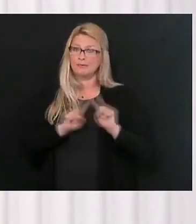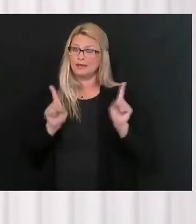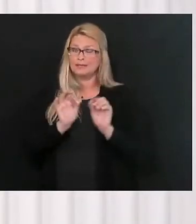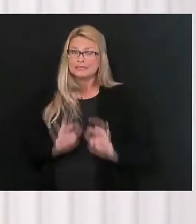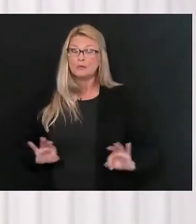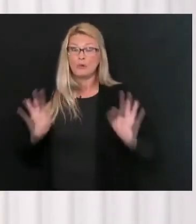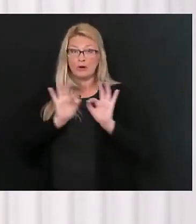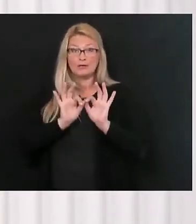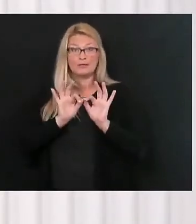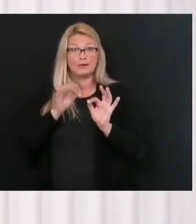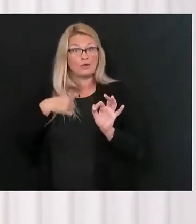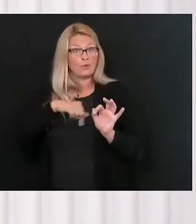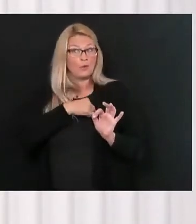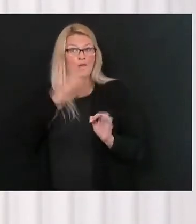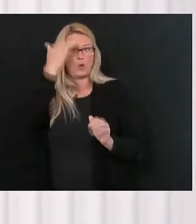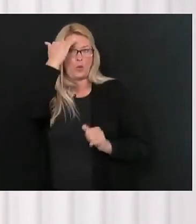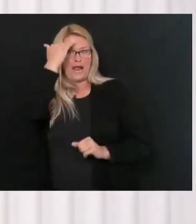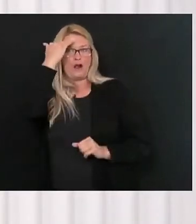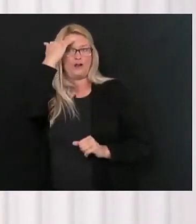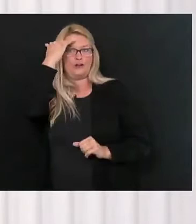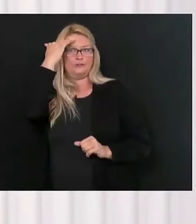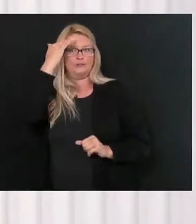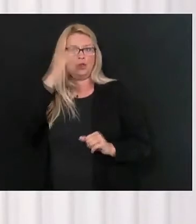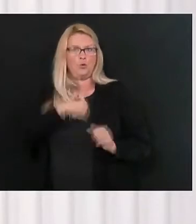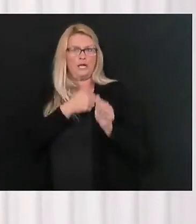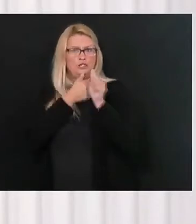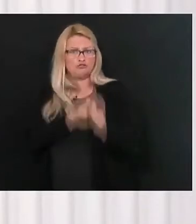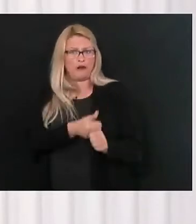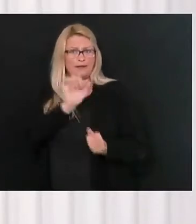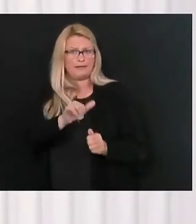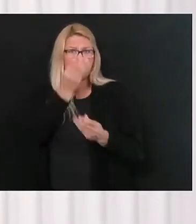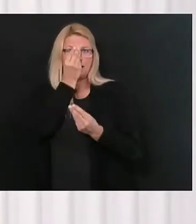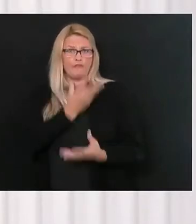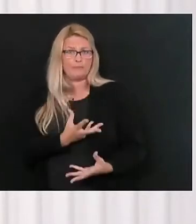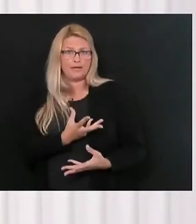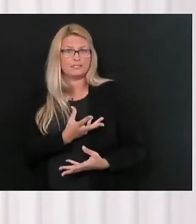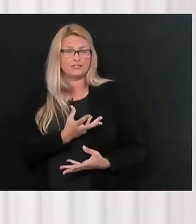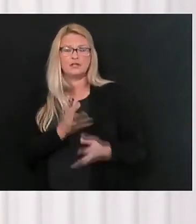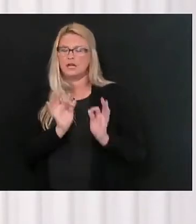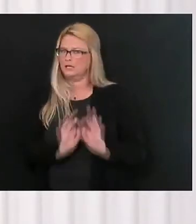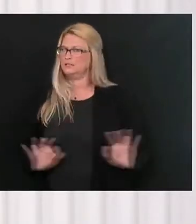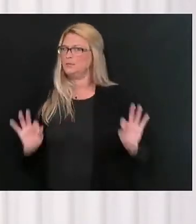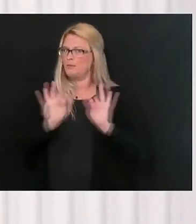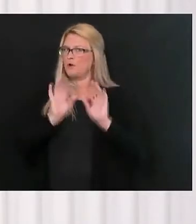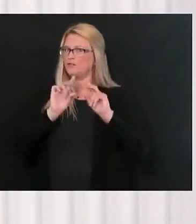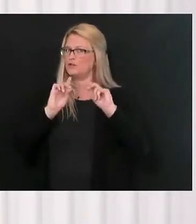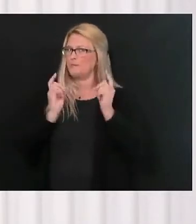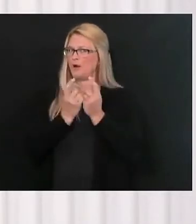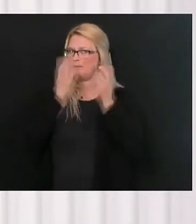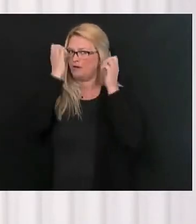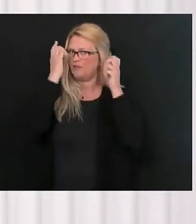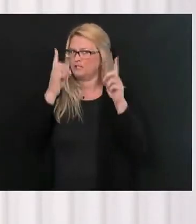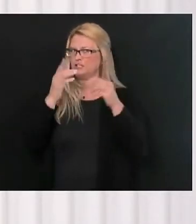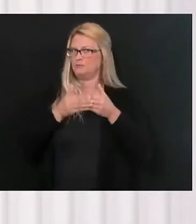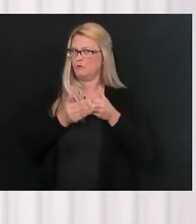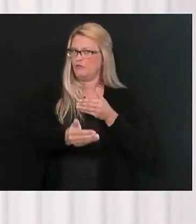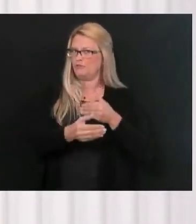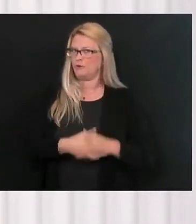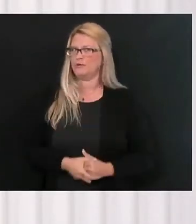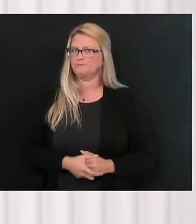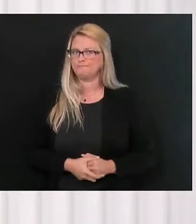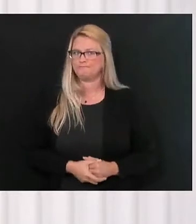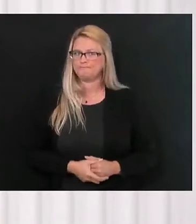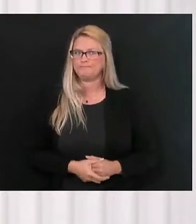update that we are aware of that, we track it, and it is very, very important to the Department of Education as we move forward.